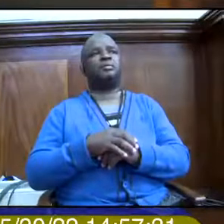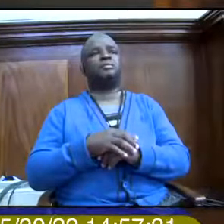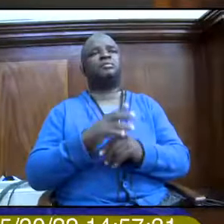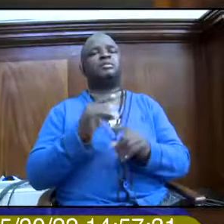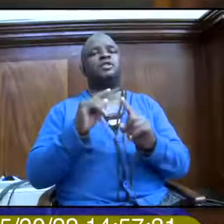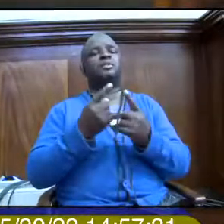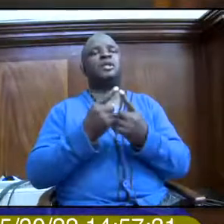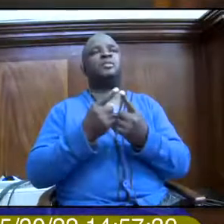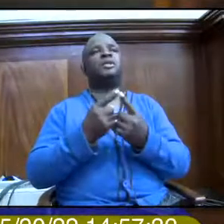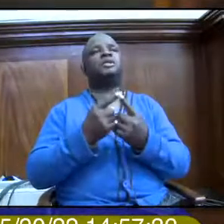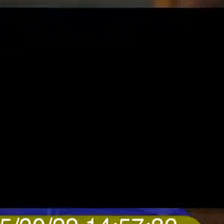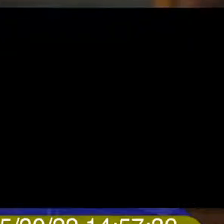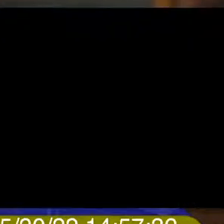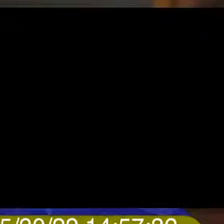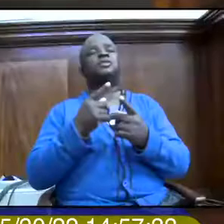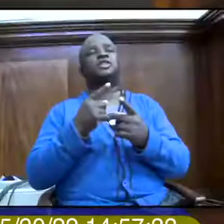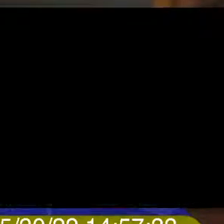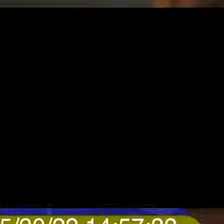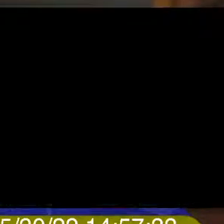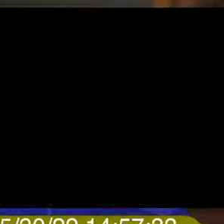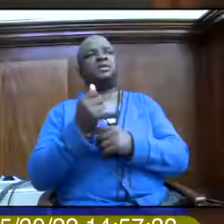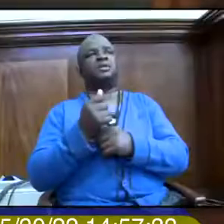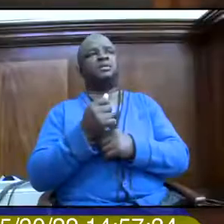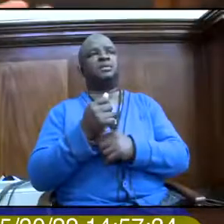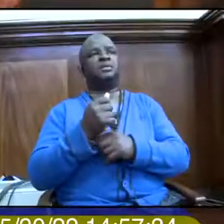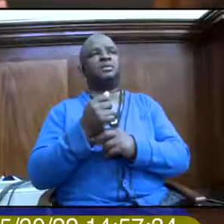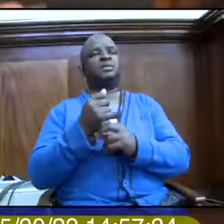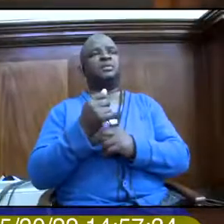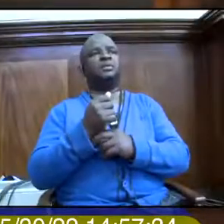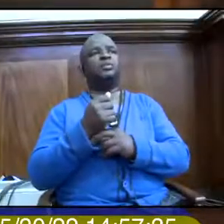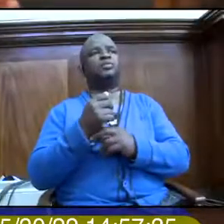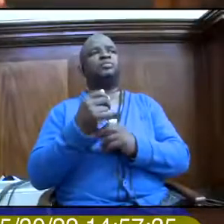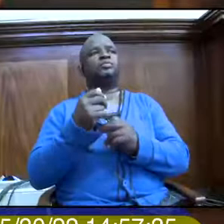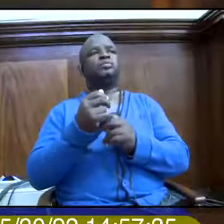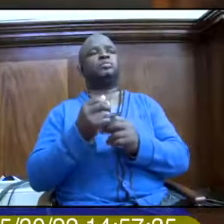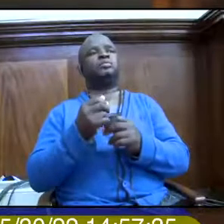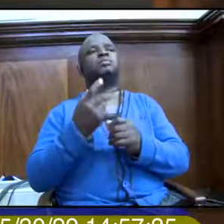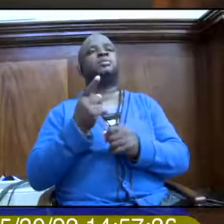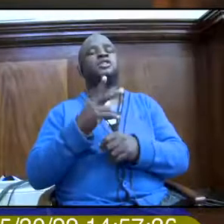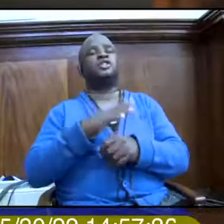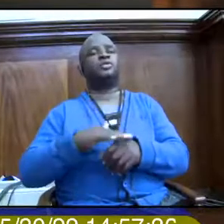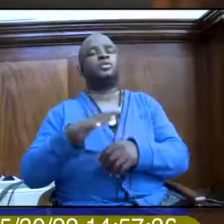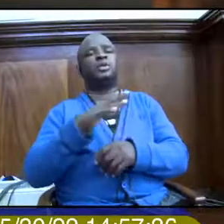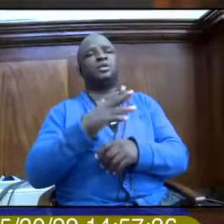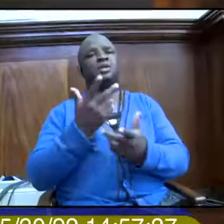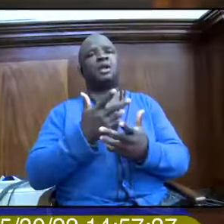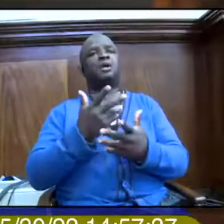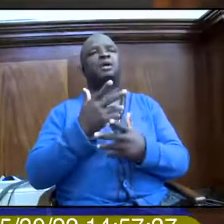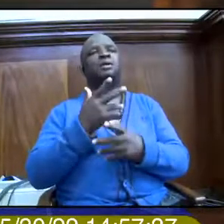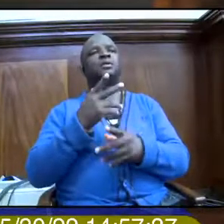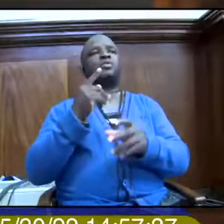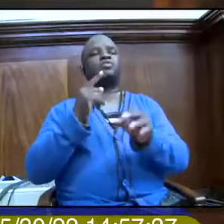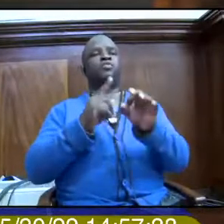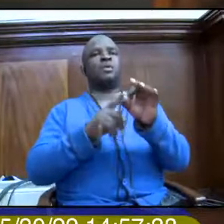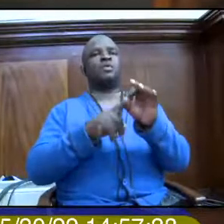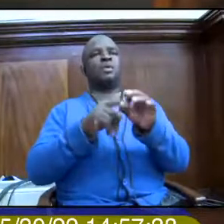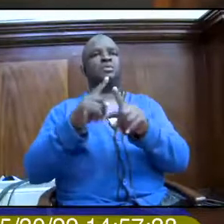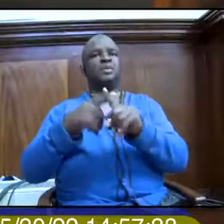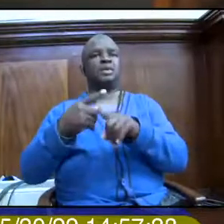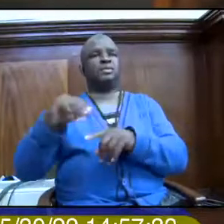treasury regarding the situation in taba in in busavelo and quagga